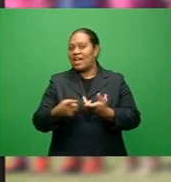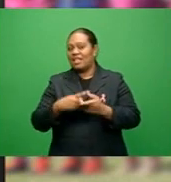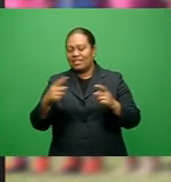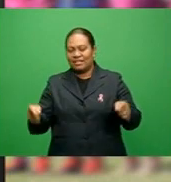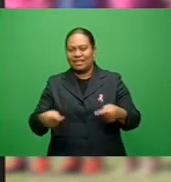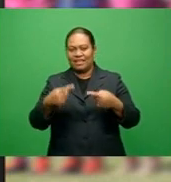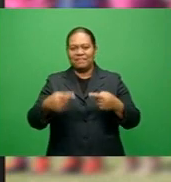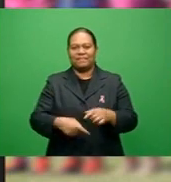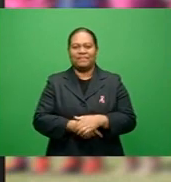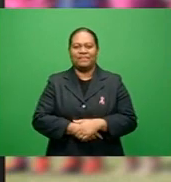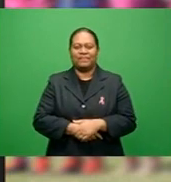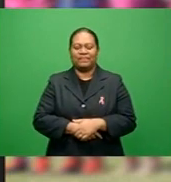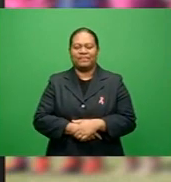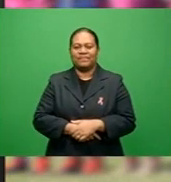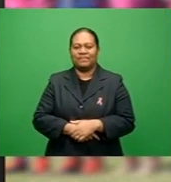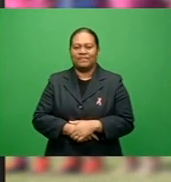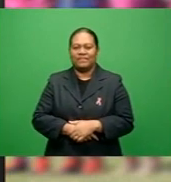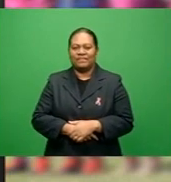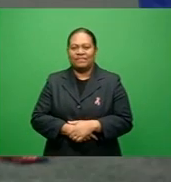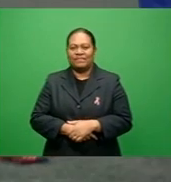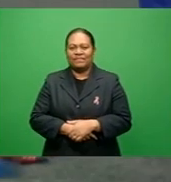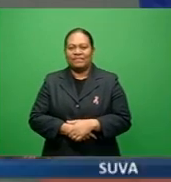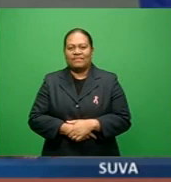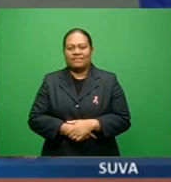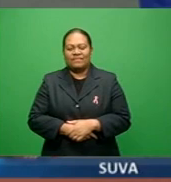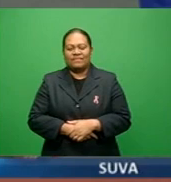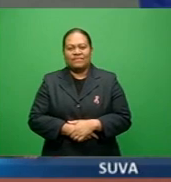relegation. Carleni Tavi reports.